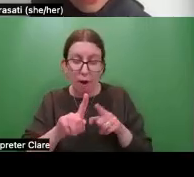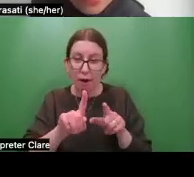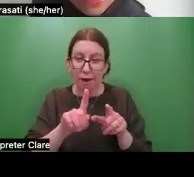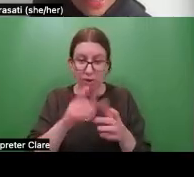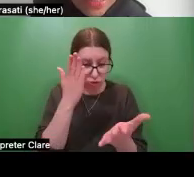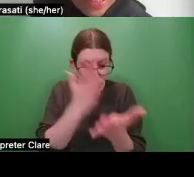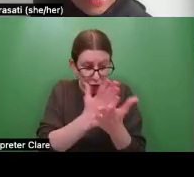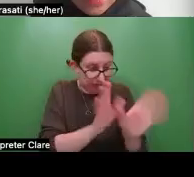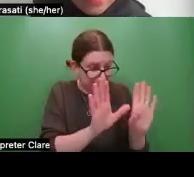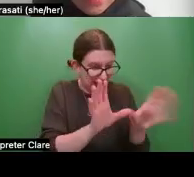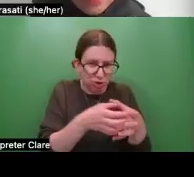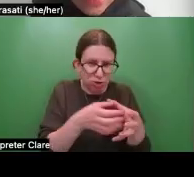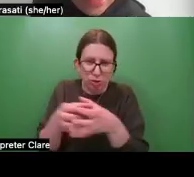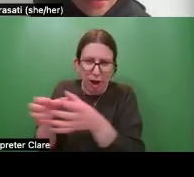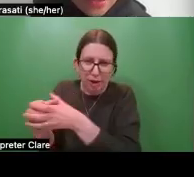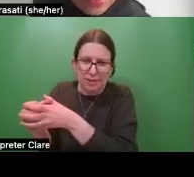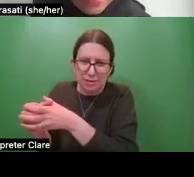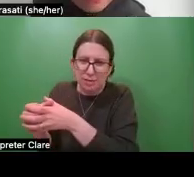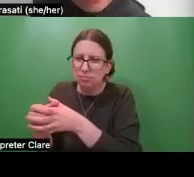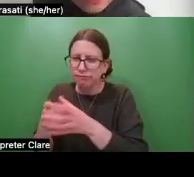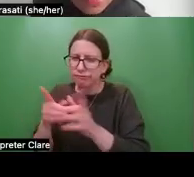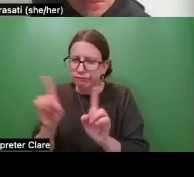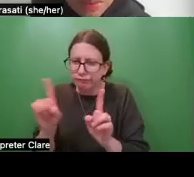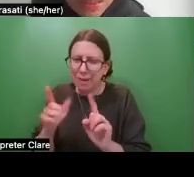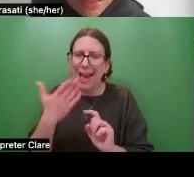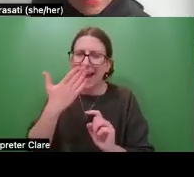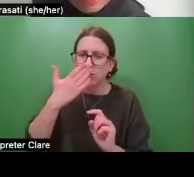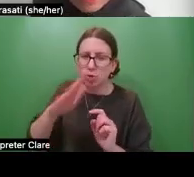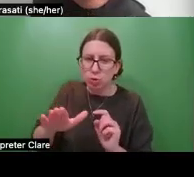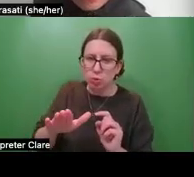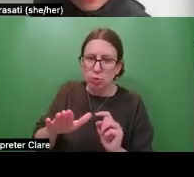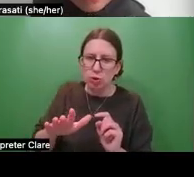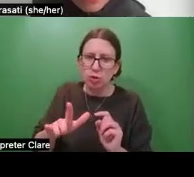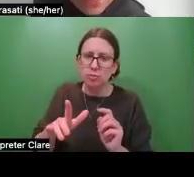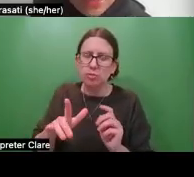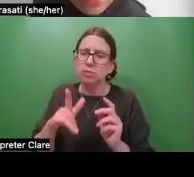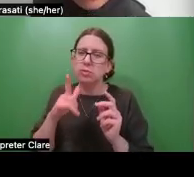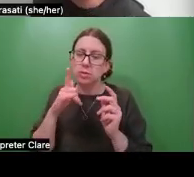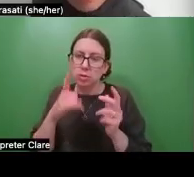influence trust and the behavior that result from it, like